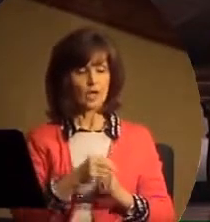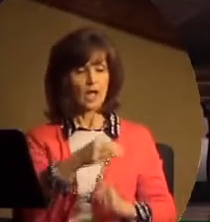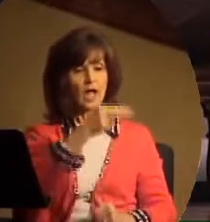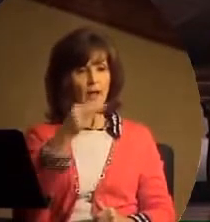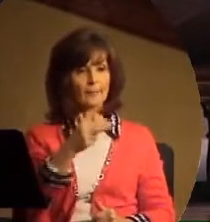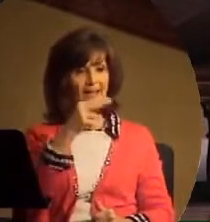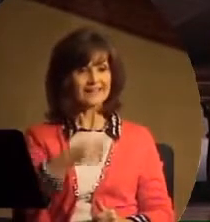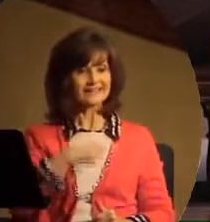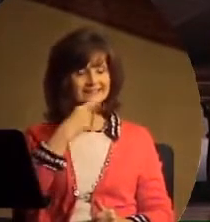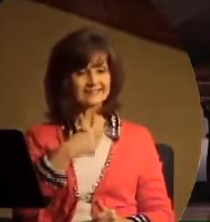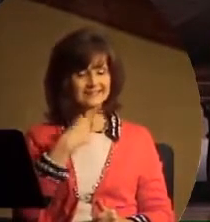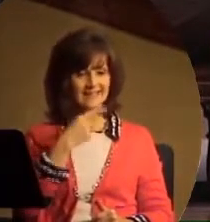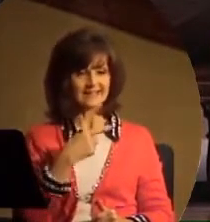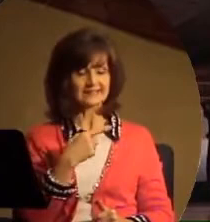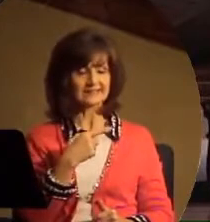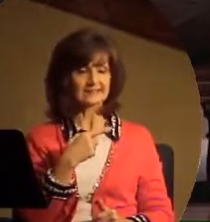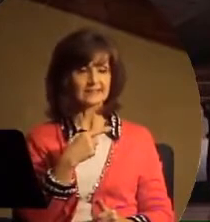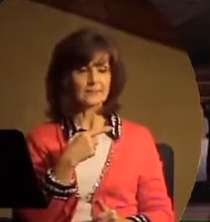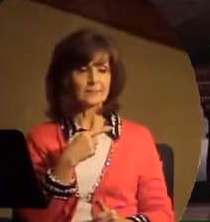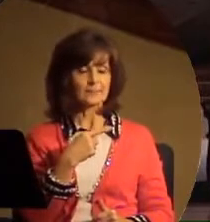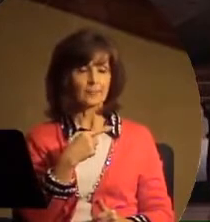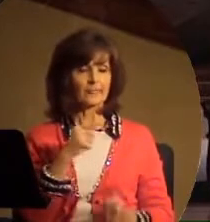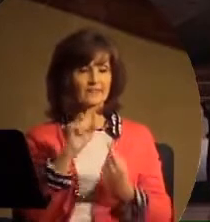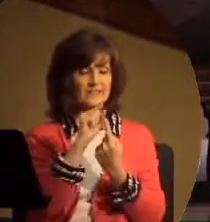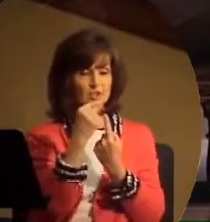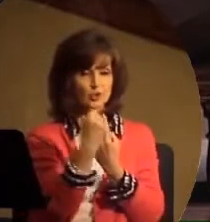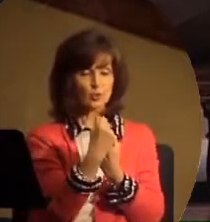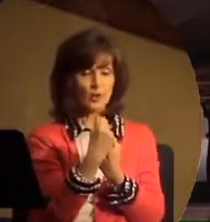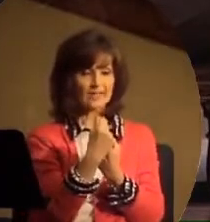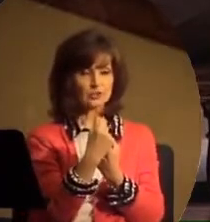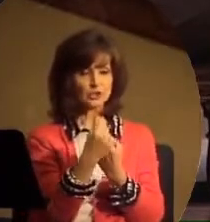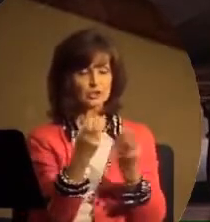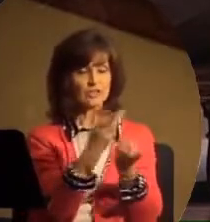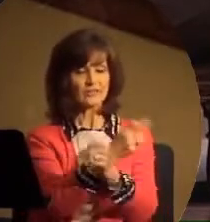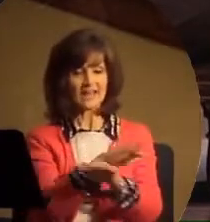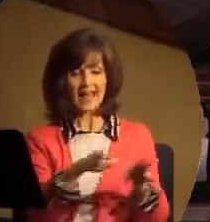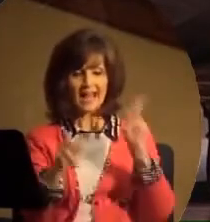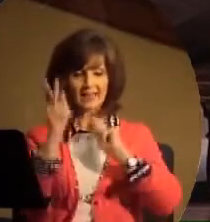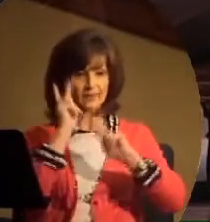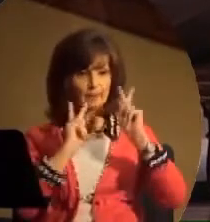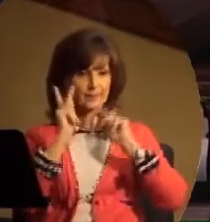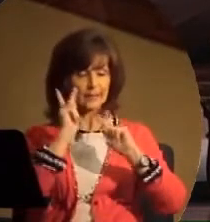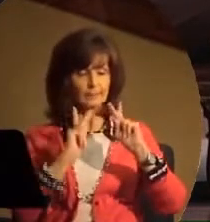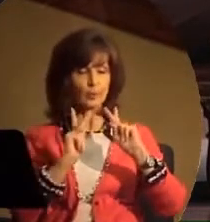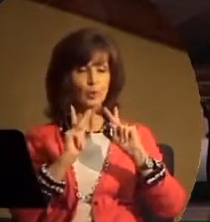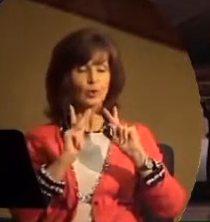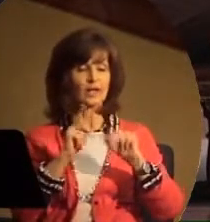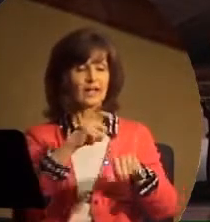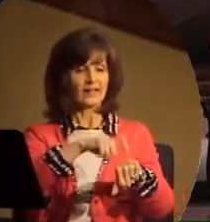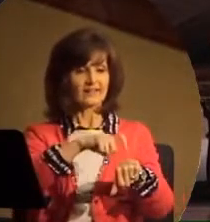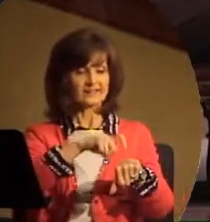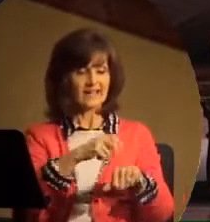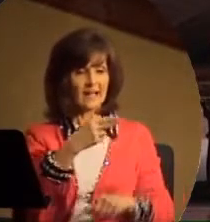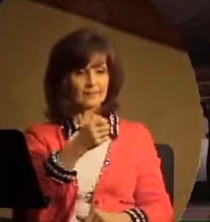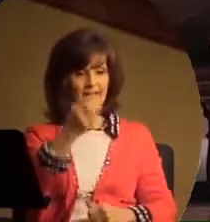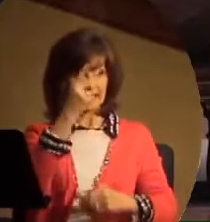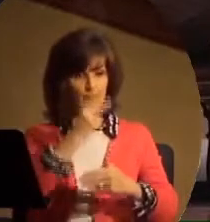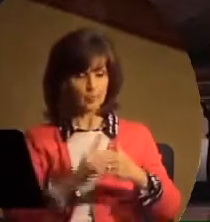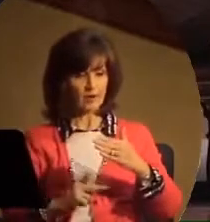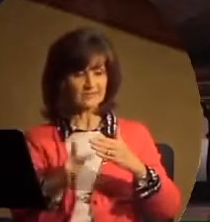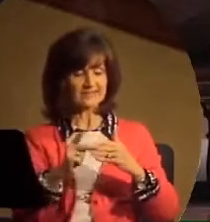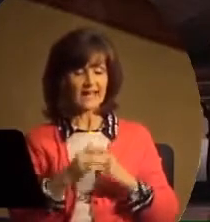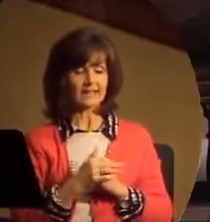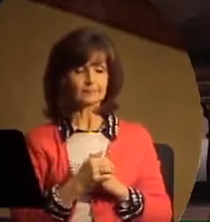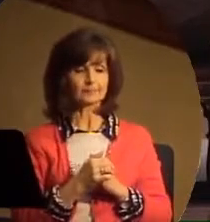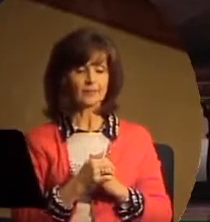Habakkuk mentions the condition of the land, the people of the land in the time that he prophesied. And